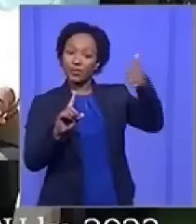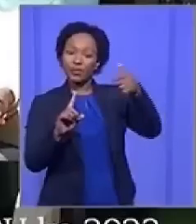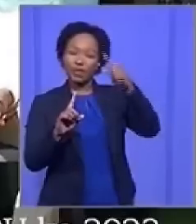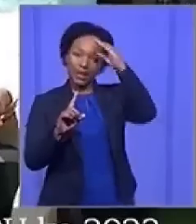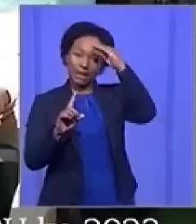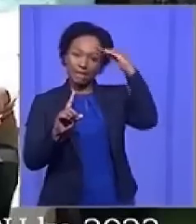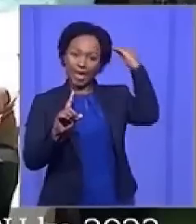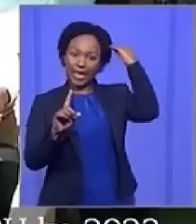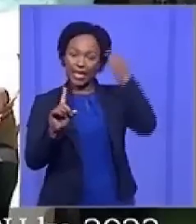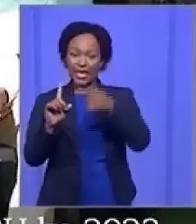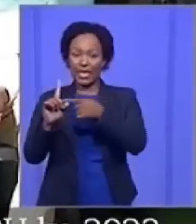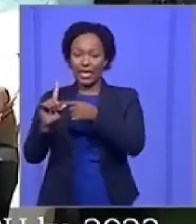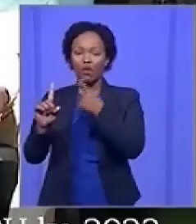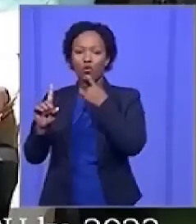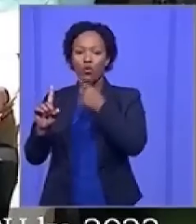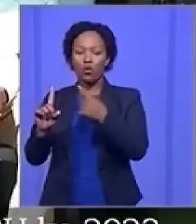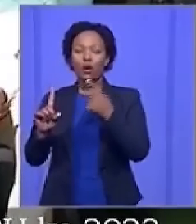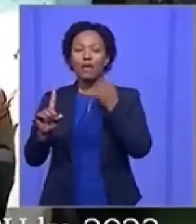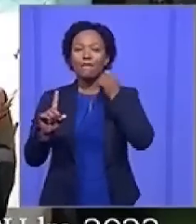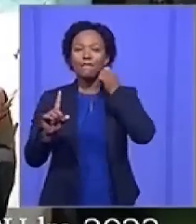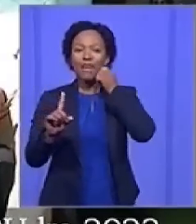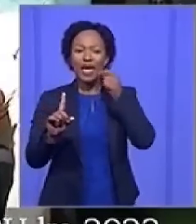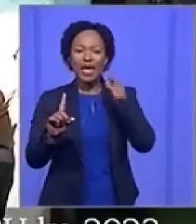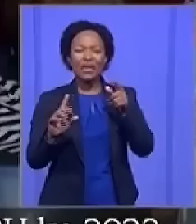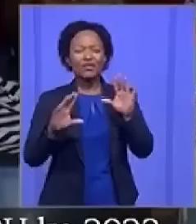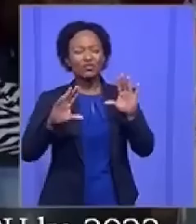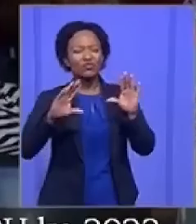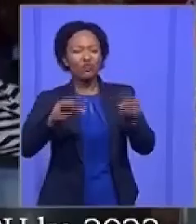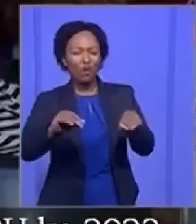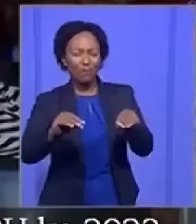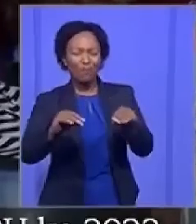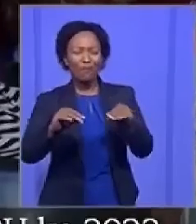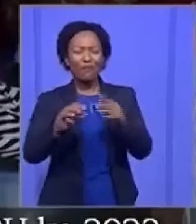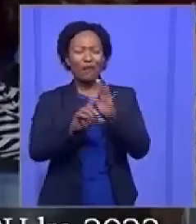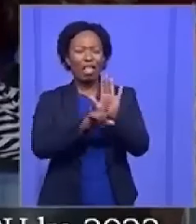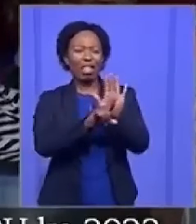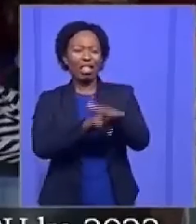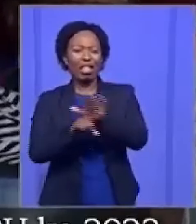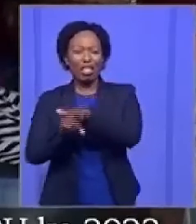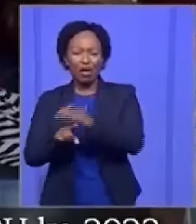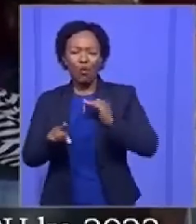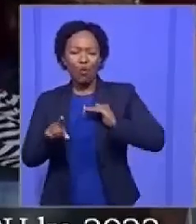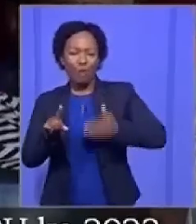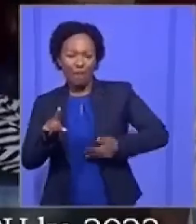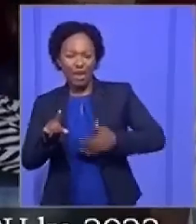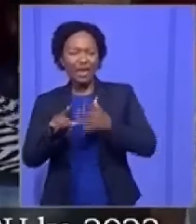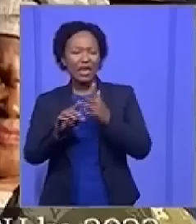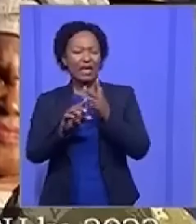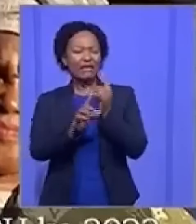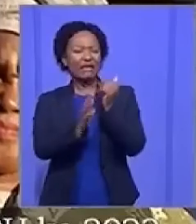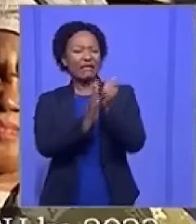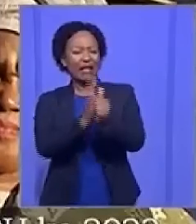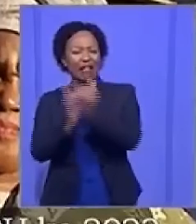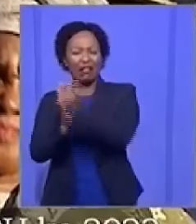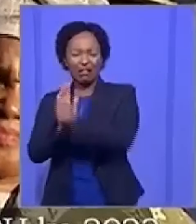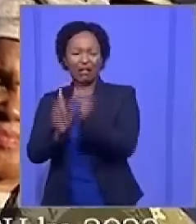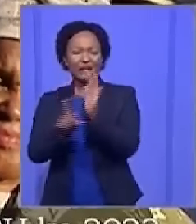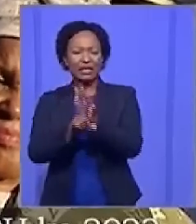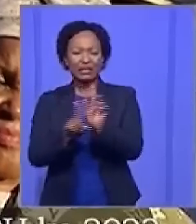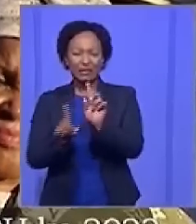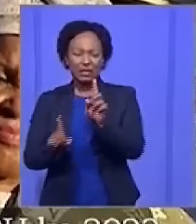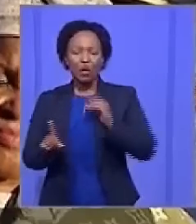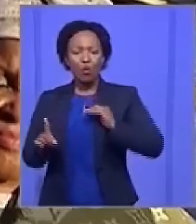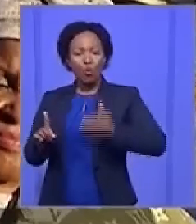kgoeletso banna hore ba kgaotse go iphethola dilalome kgahlano le basadi. Women are under attack. Women are having